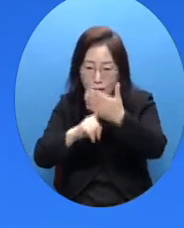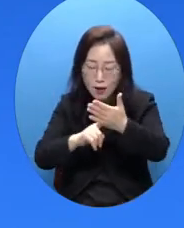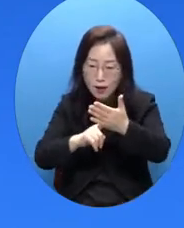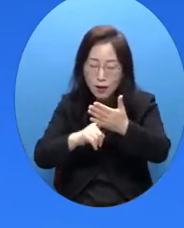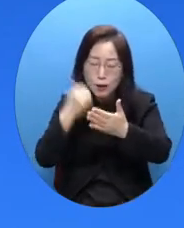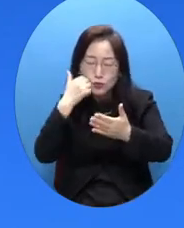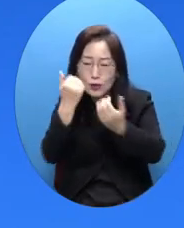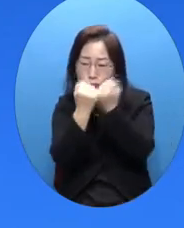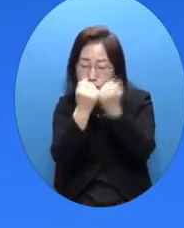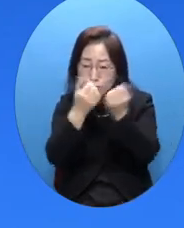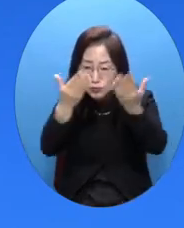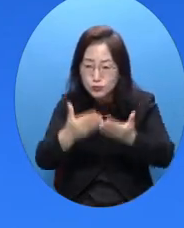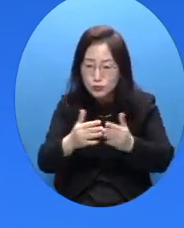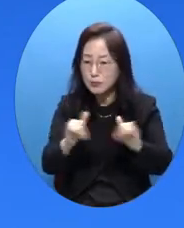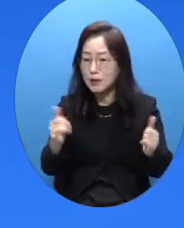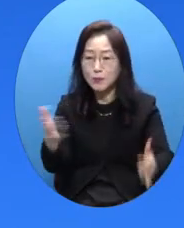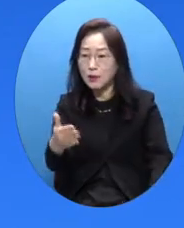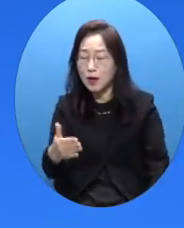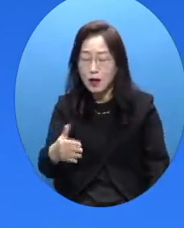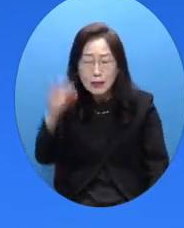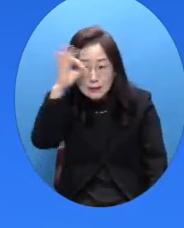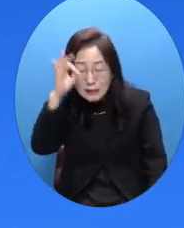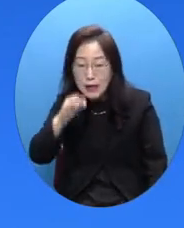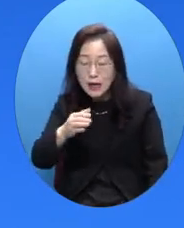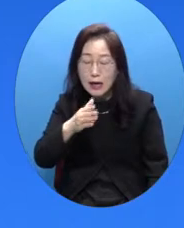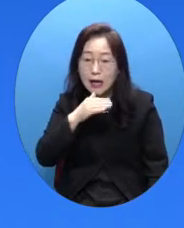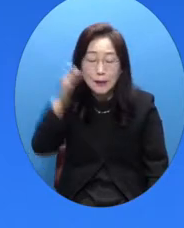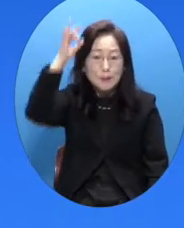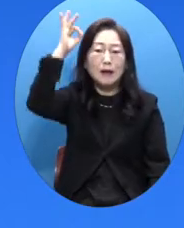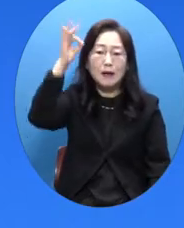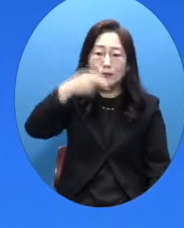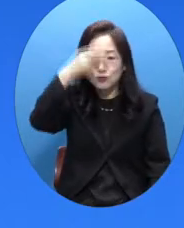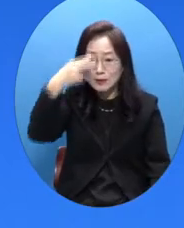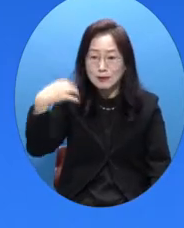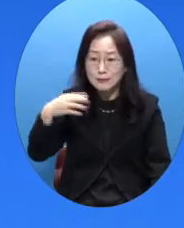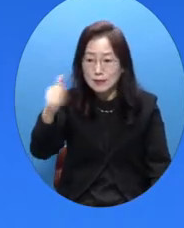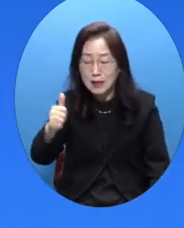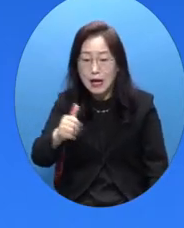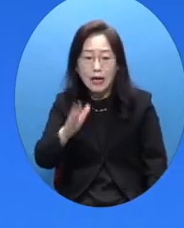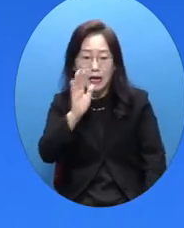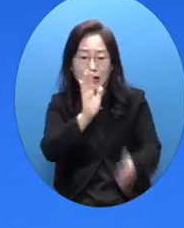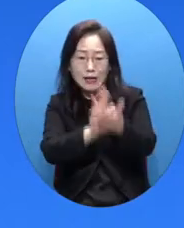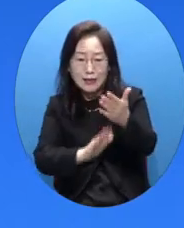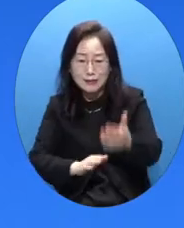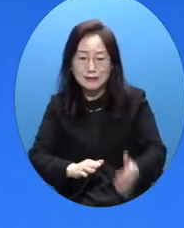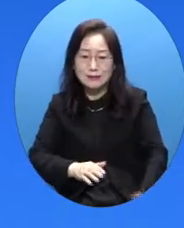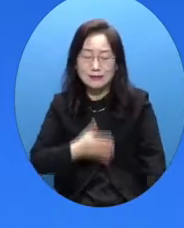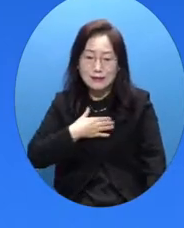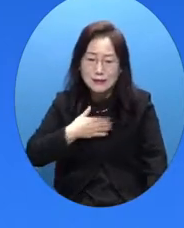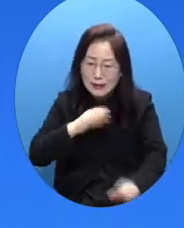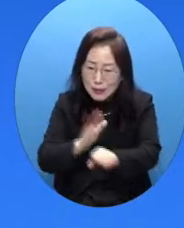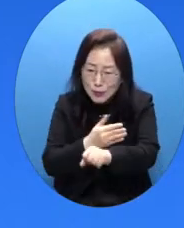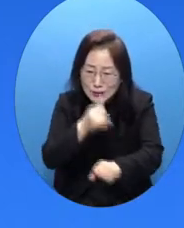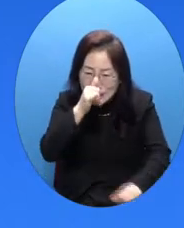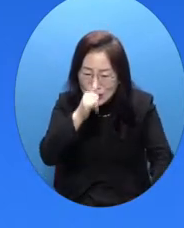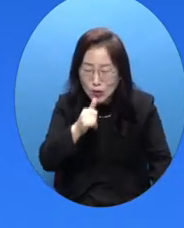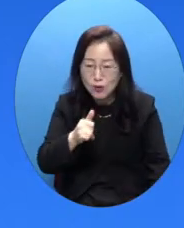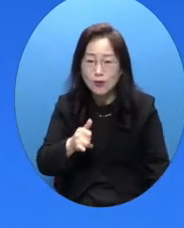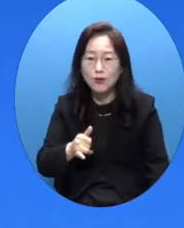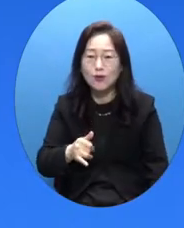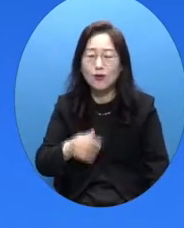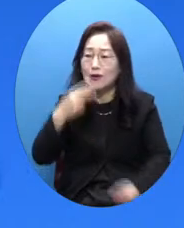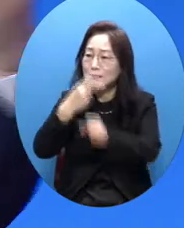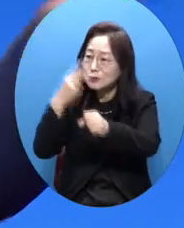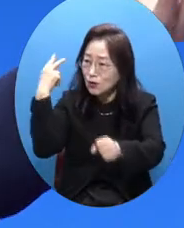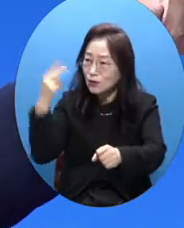Pharaoh had a dream and he was looking for a person who can interpret his dream and then at that